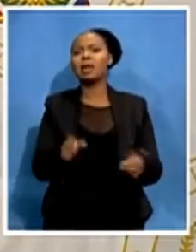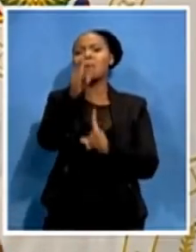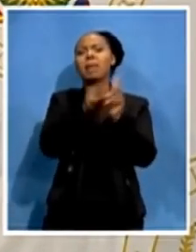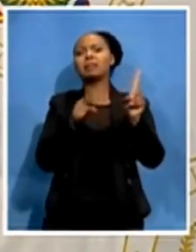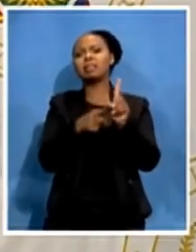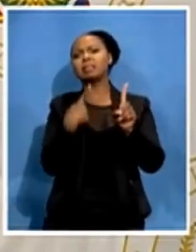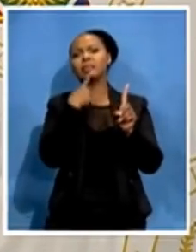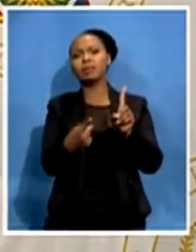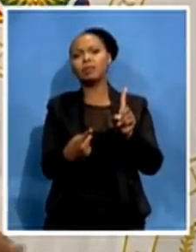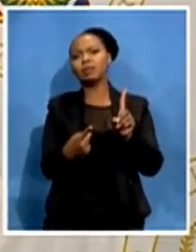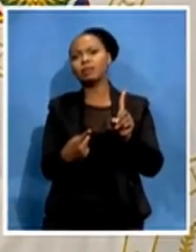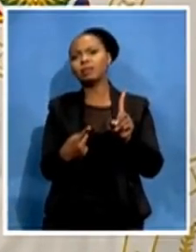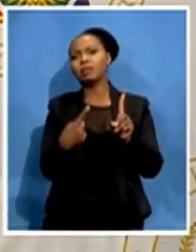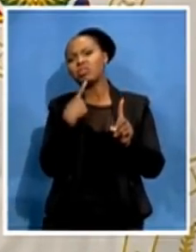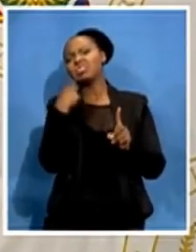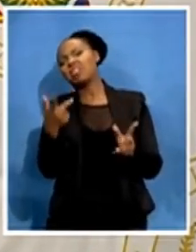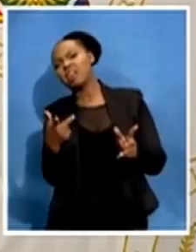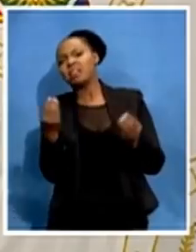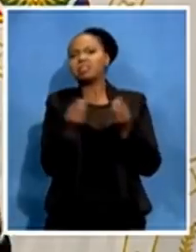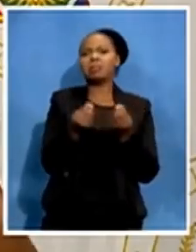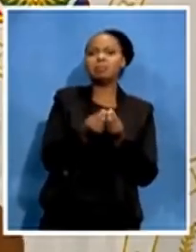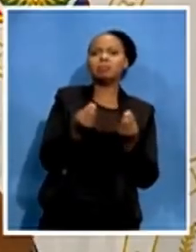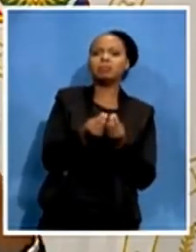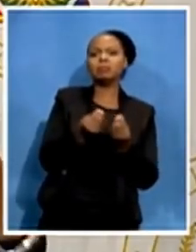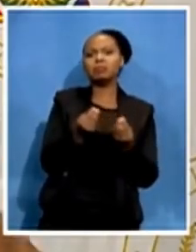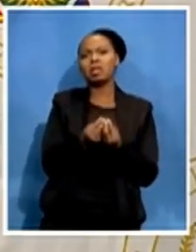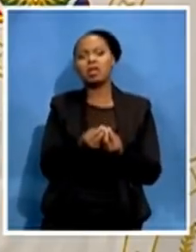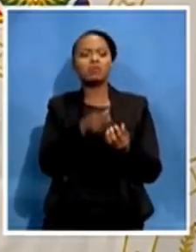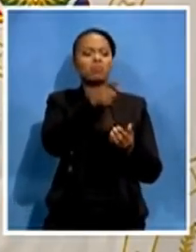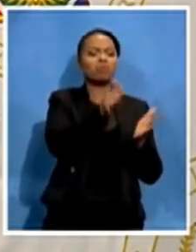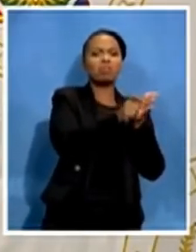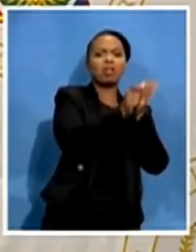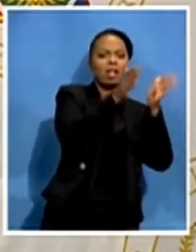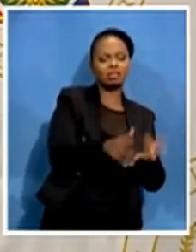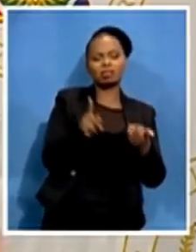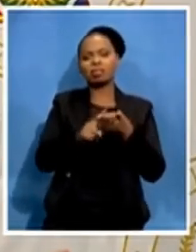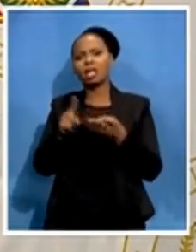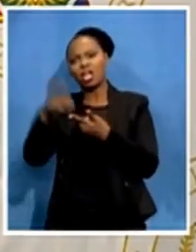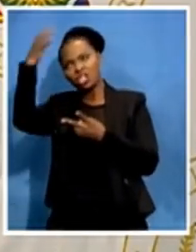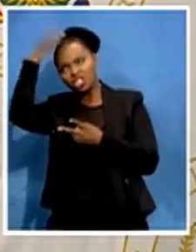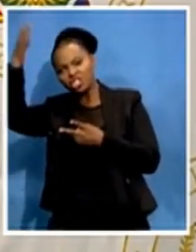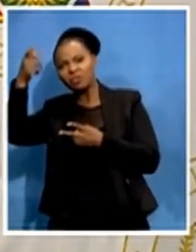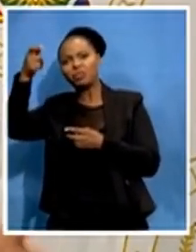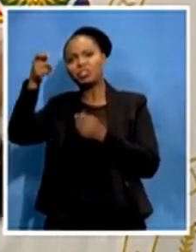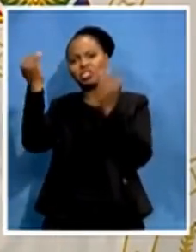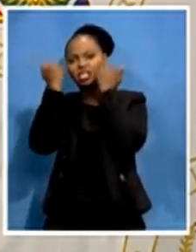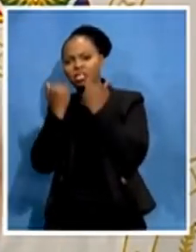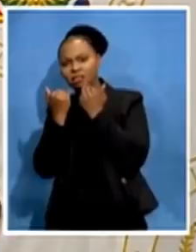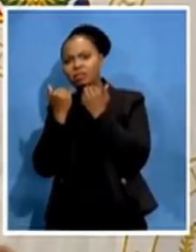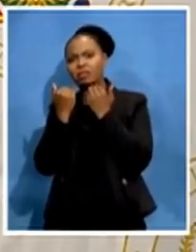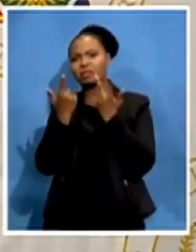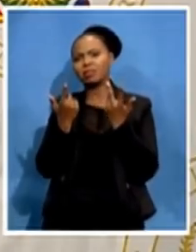that journalist and the Chief Justice, does this affect the reputation of the media? I think it's unfair. There's